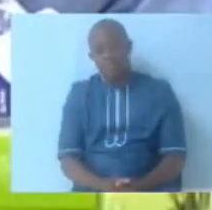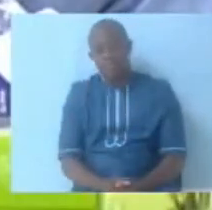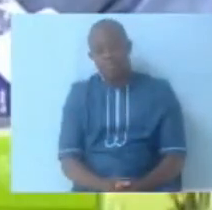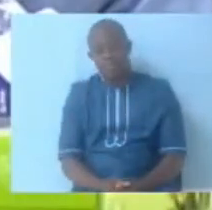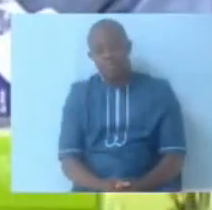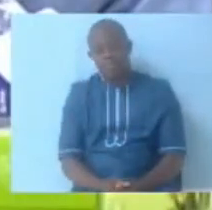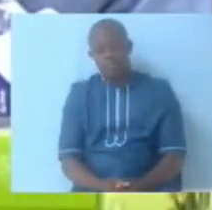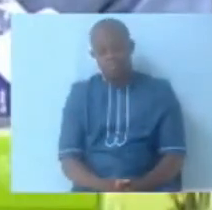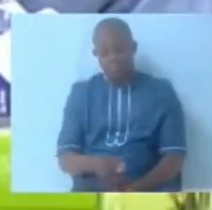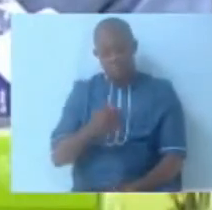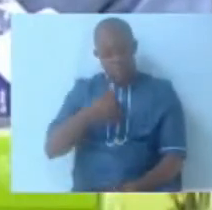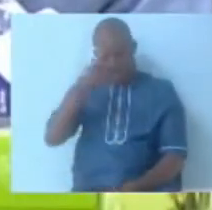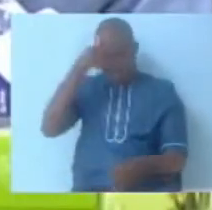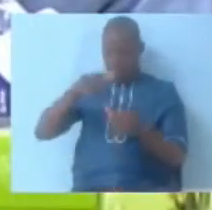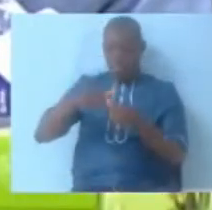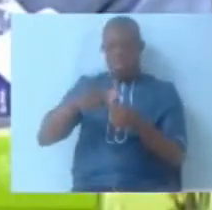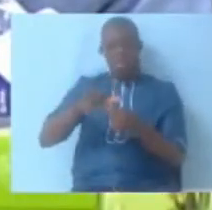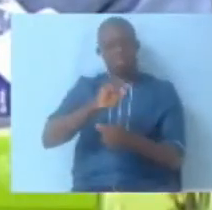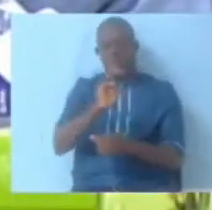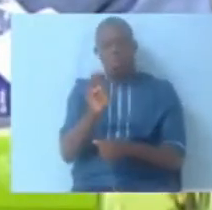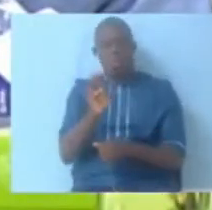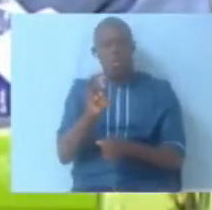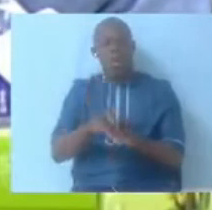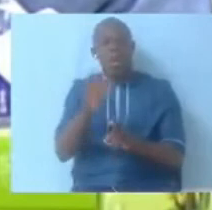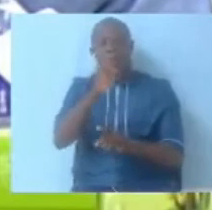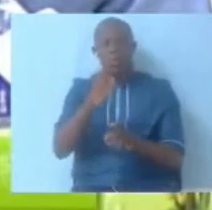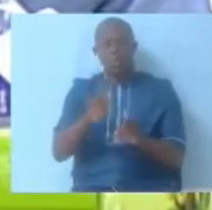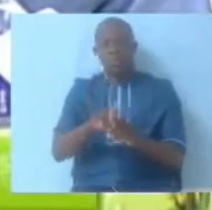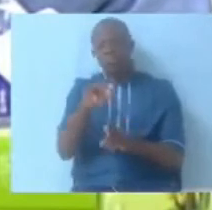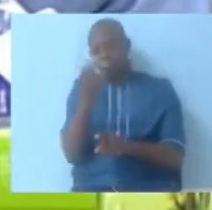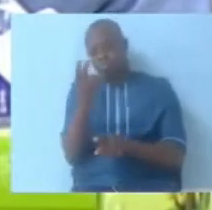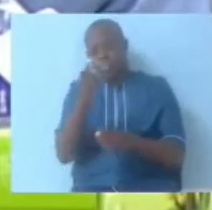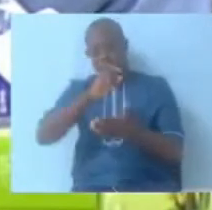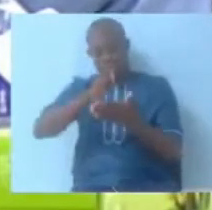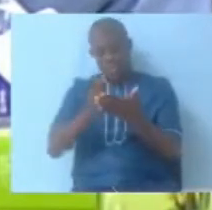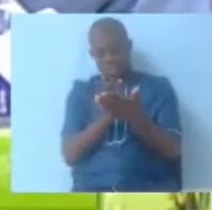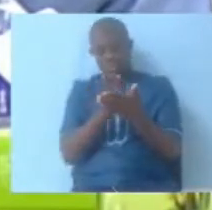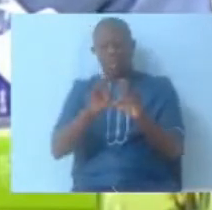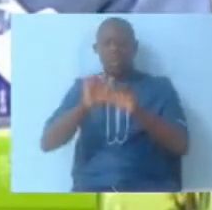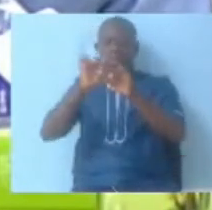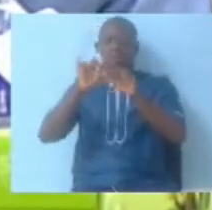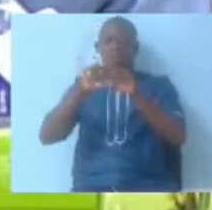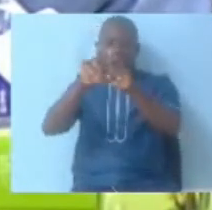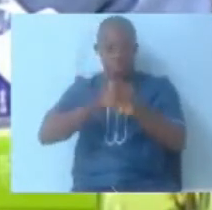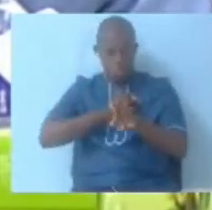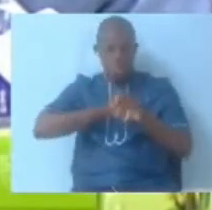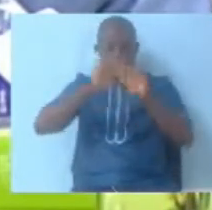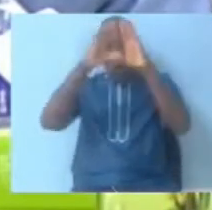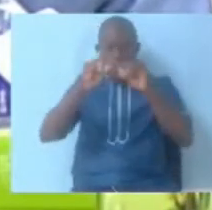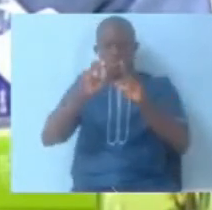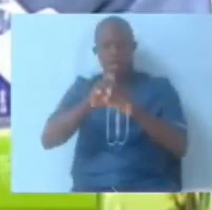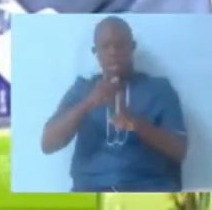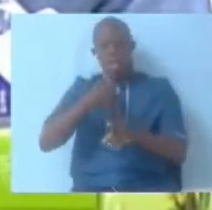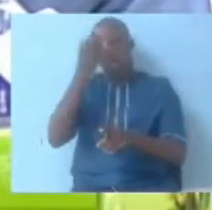I can't remember anymore because the two drafts actually remain with him in his office. I'm sure he must have destroyed them. He was the